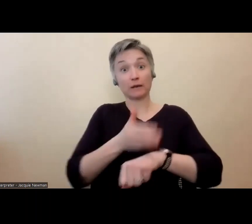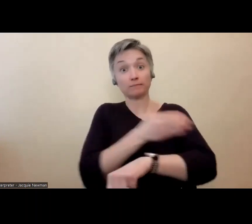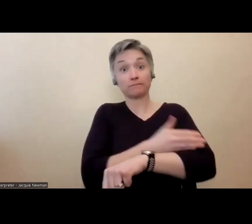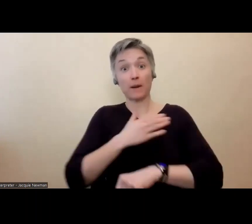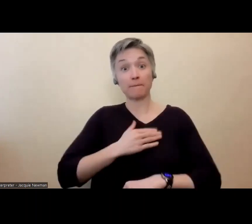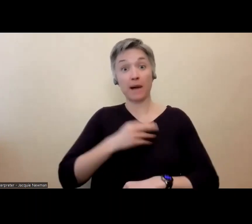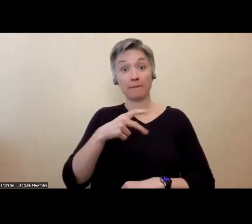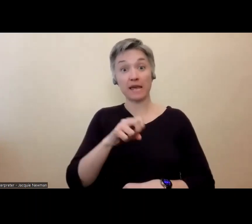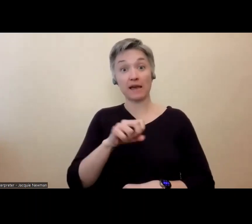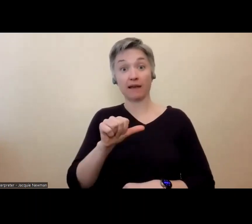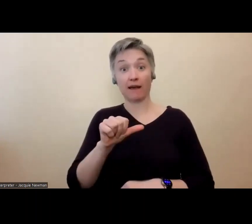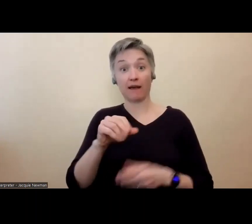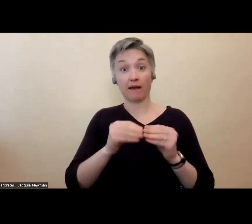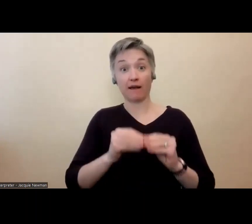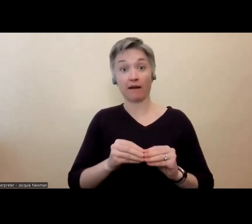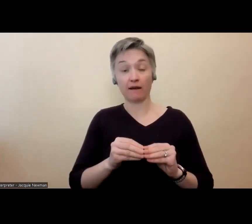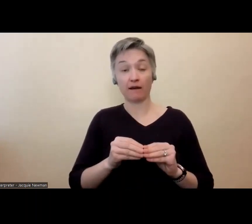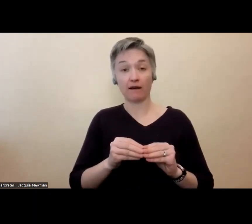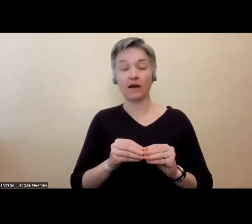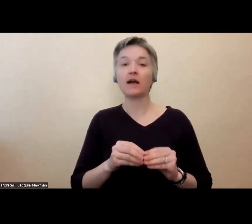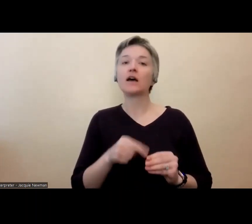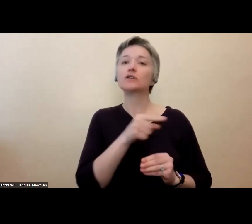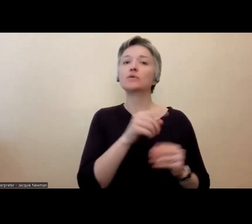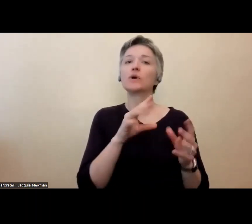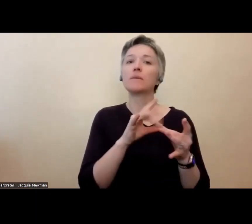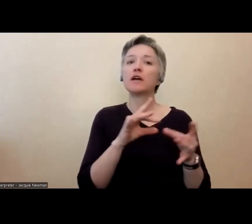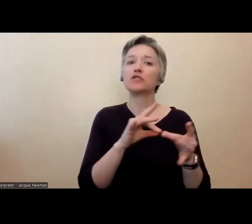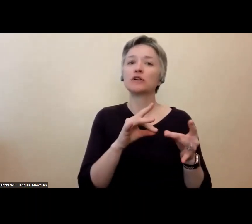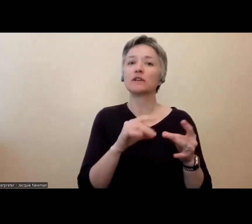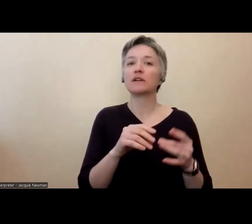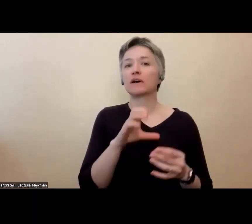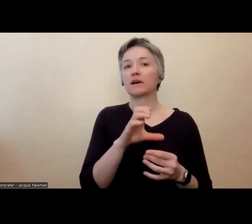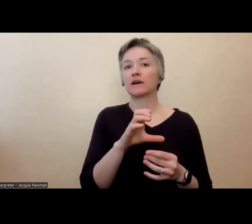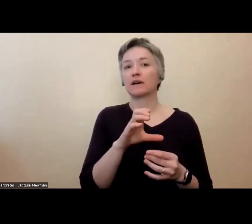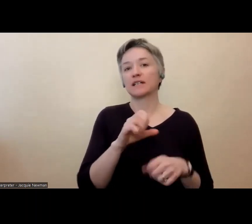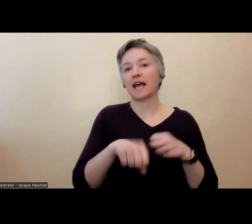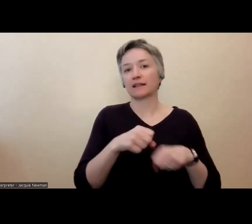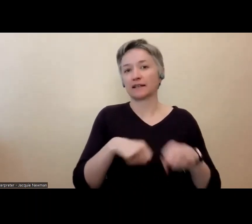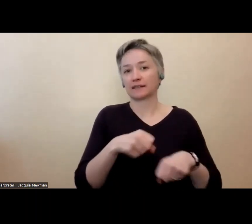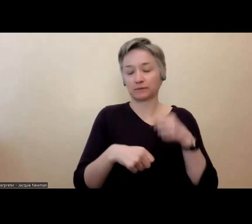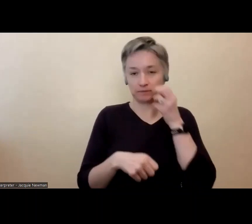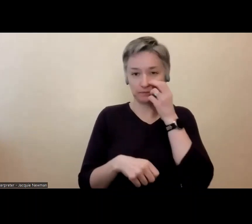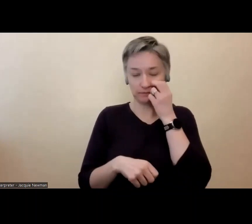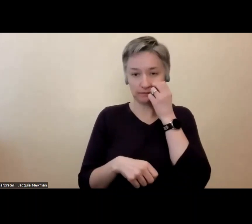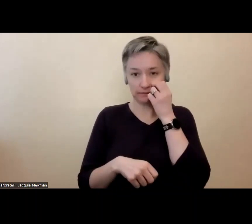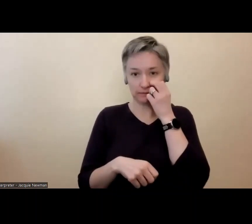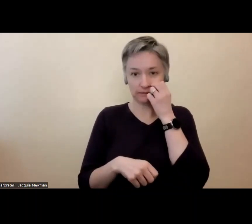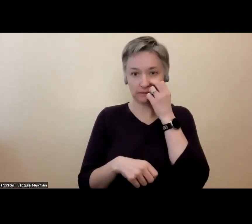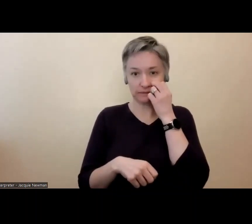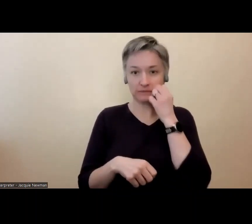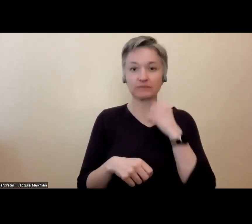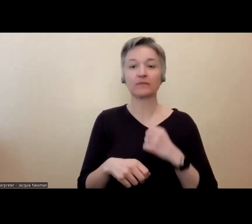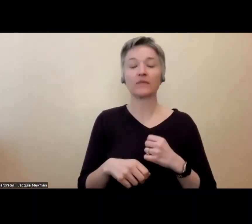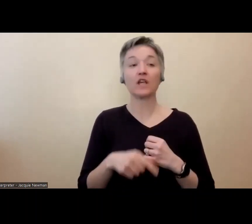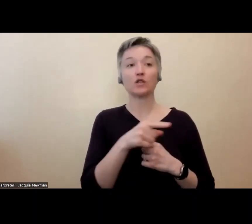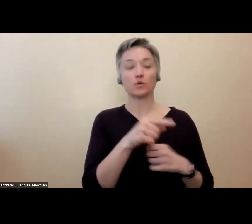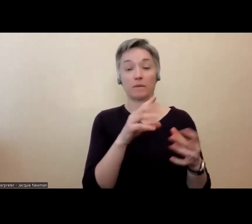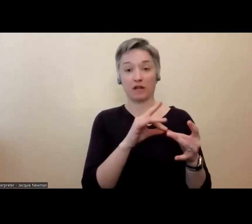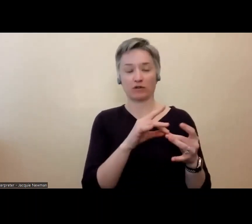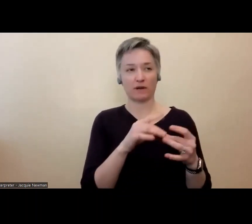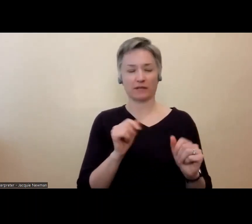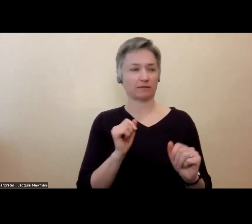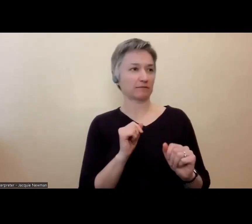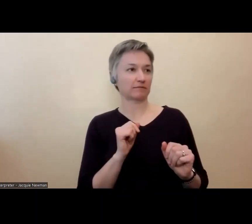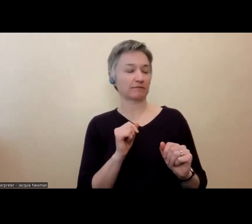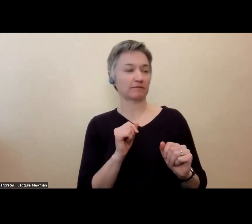the conversation, he mentioned something about cycling. And once he mentioned that, I turned around and said, oh